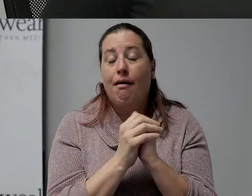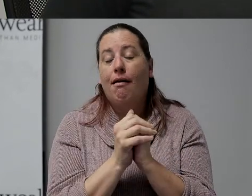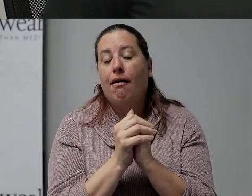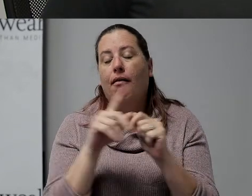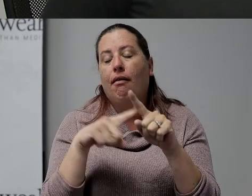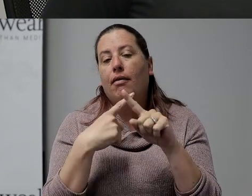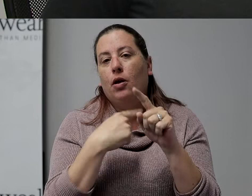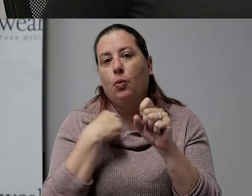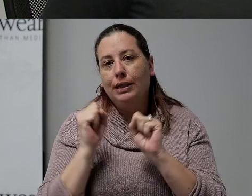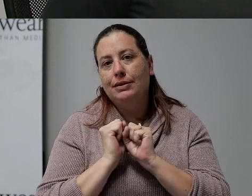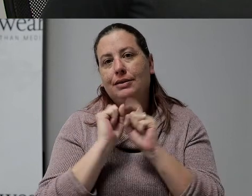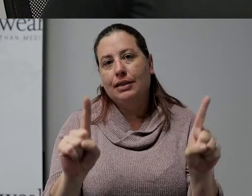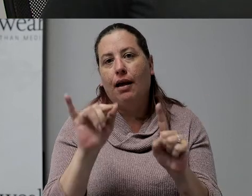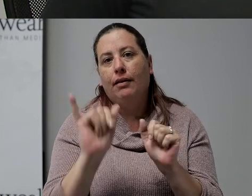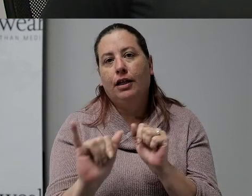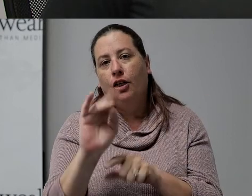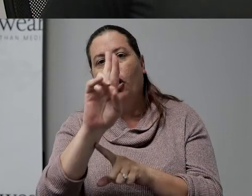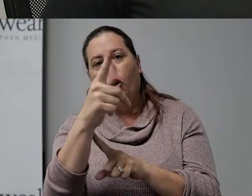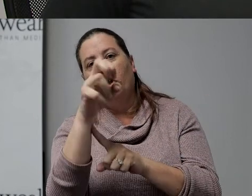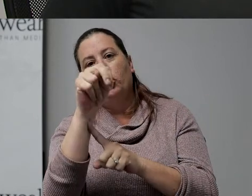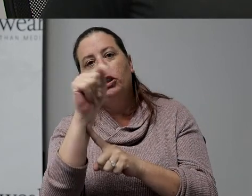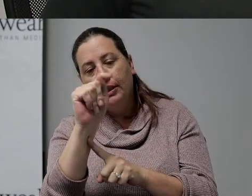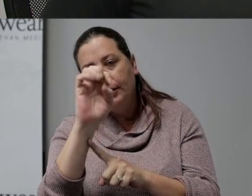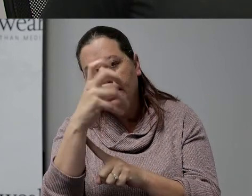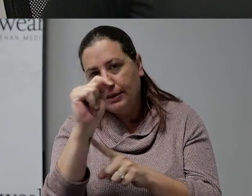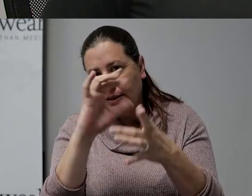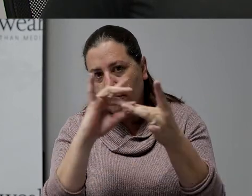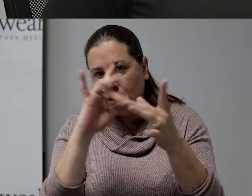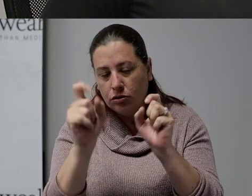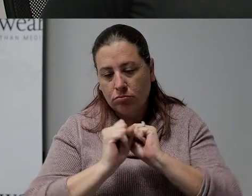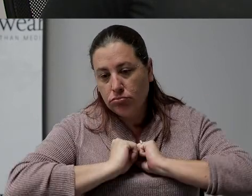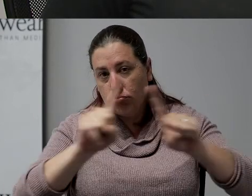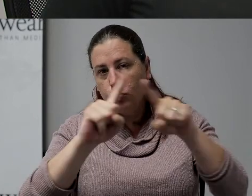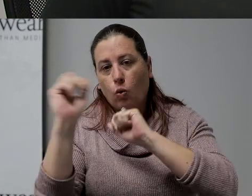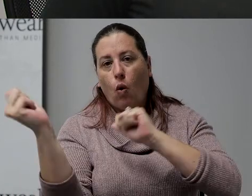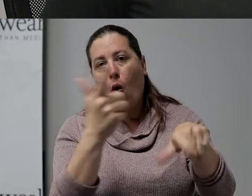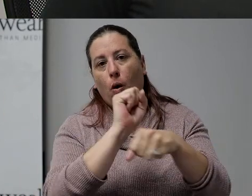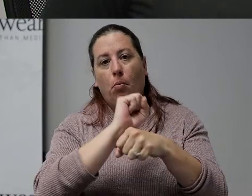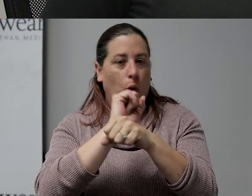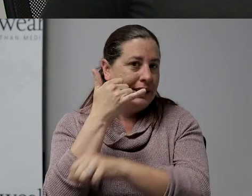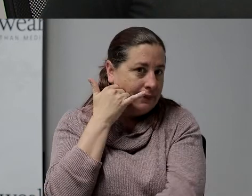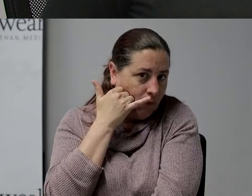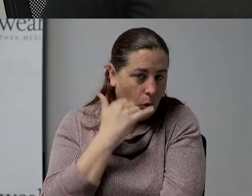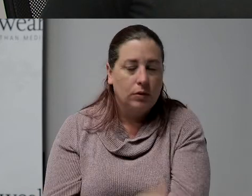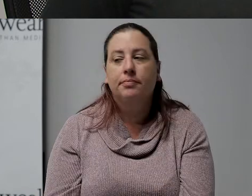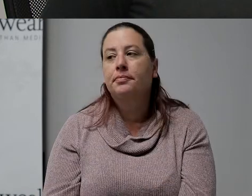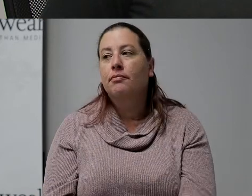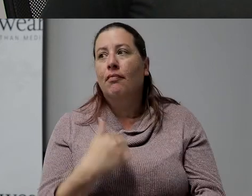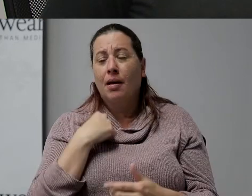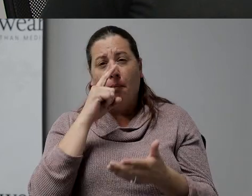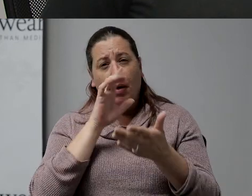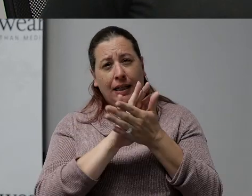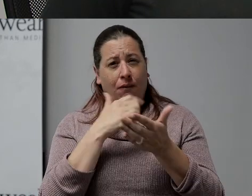we send these urgent text messages that hit every employee's phone. And I believe we just signed